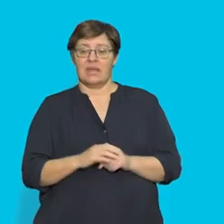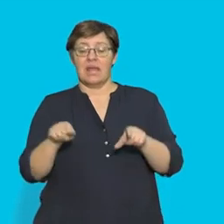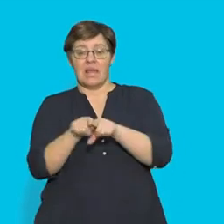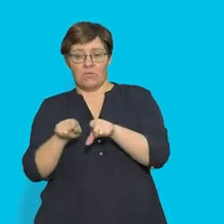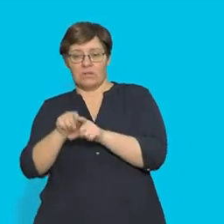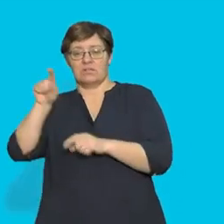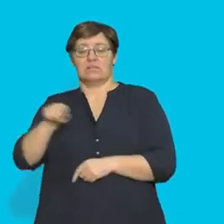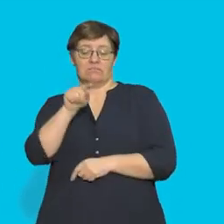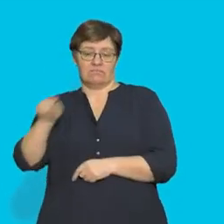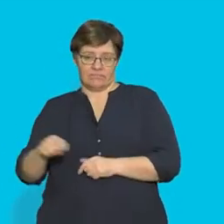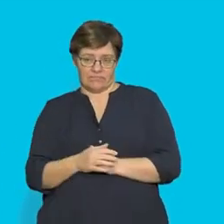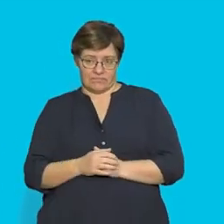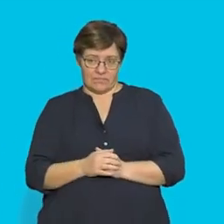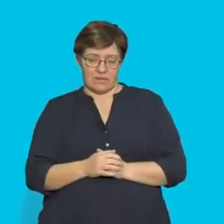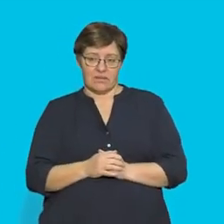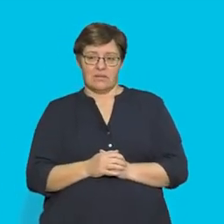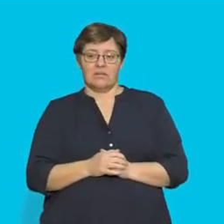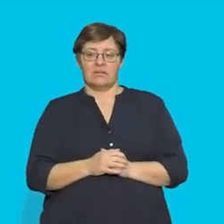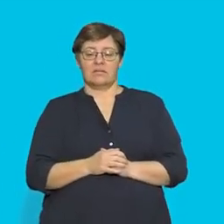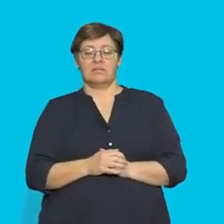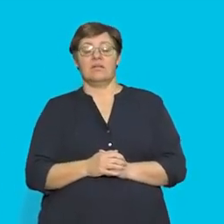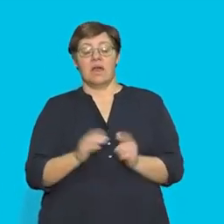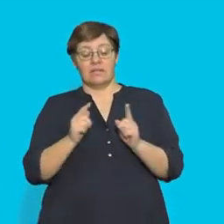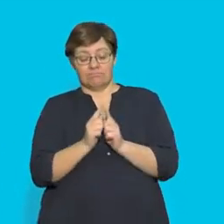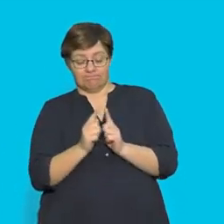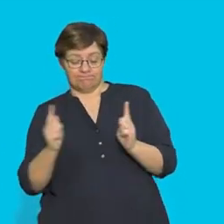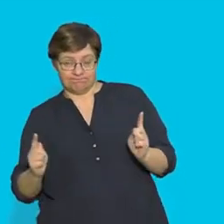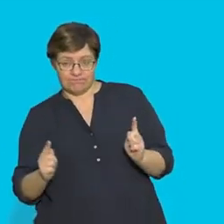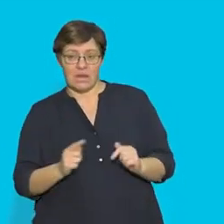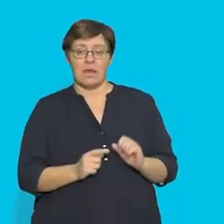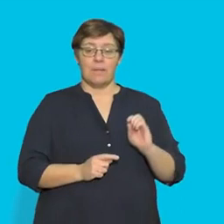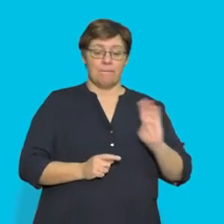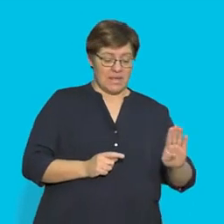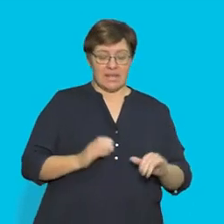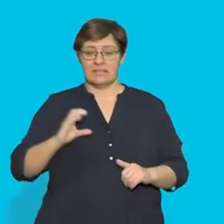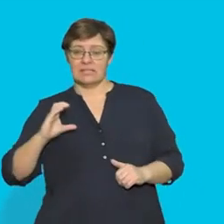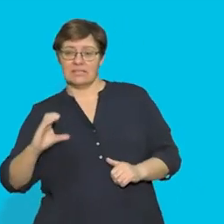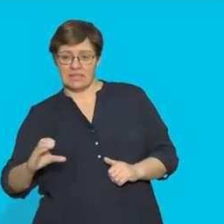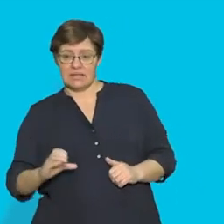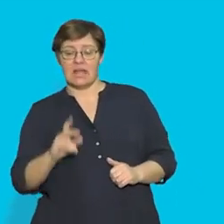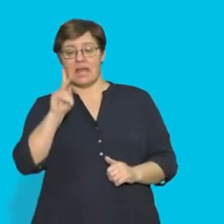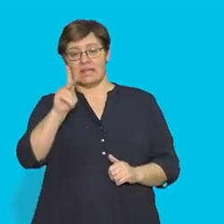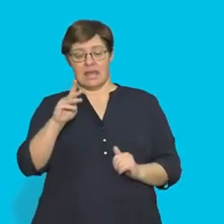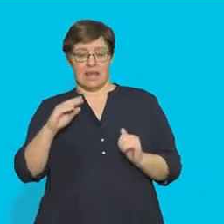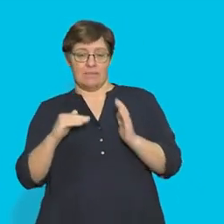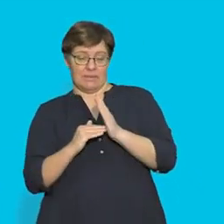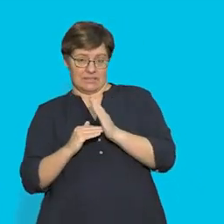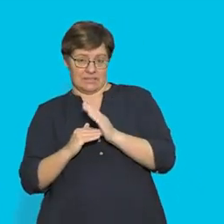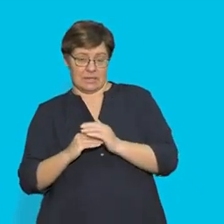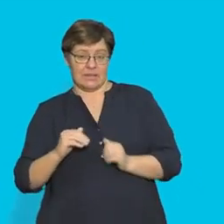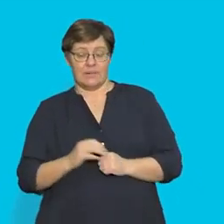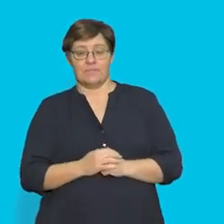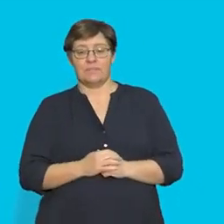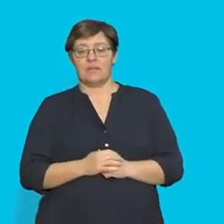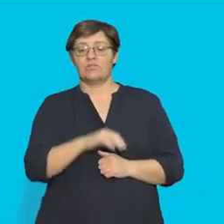alpha, so this angle and this angle are both alpha. Okay, the distance between B and C is K meters, and they tell